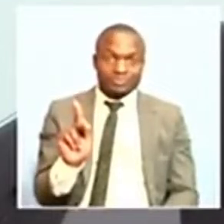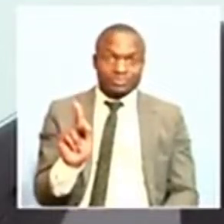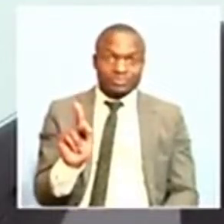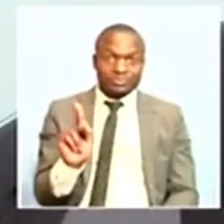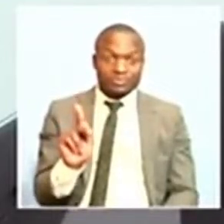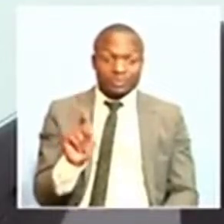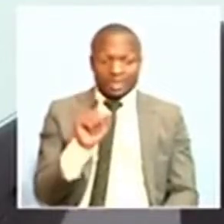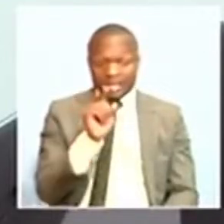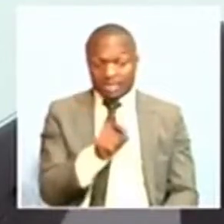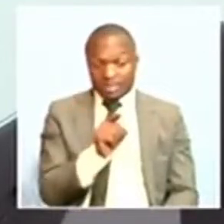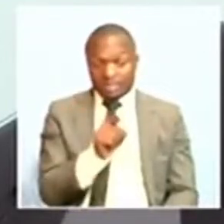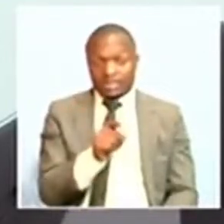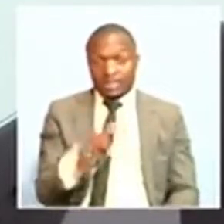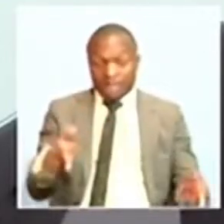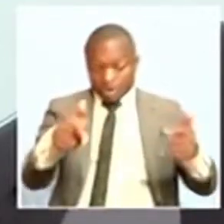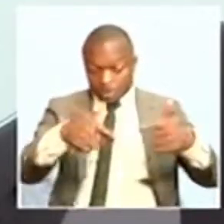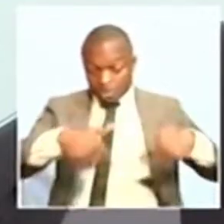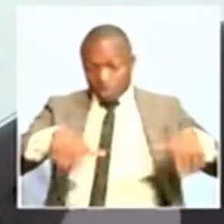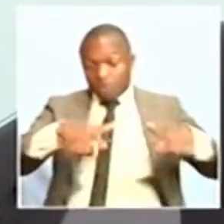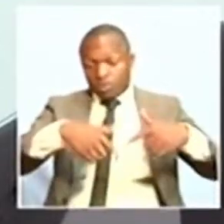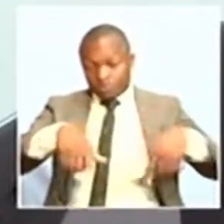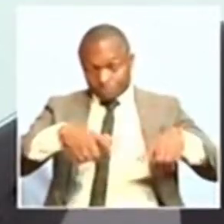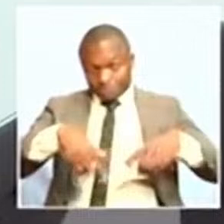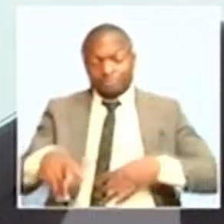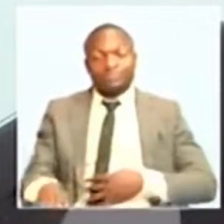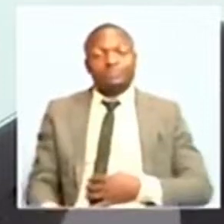while that of the local